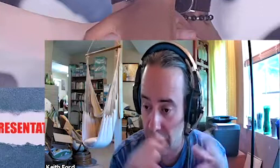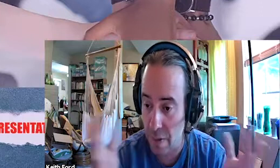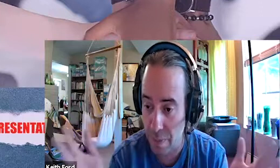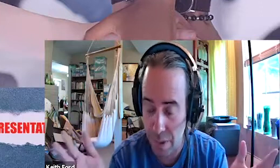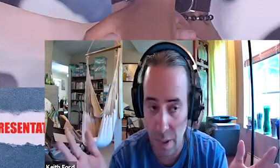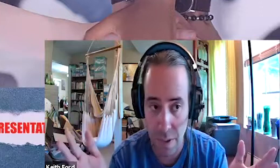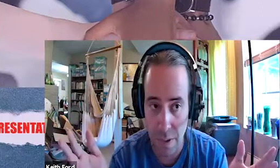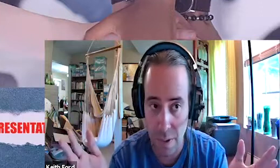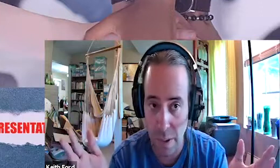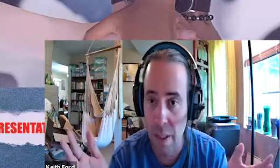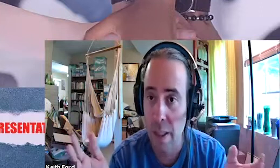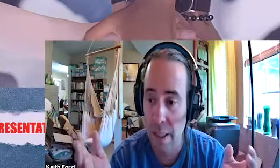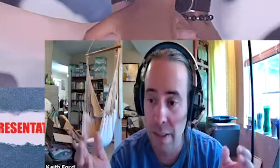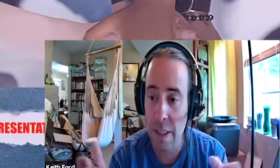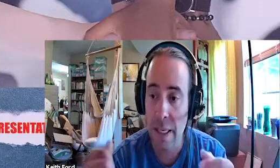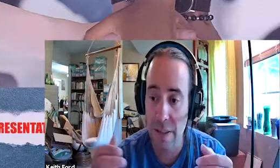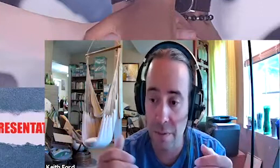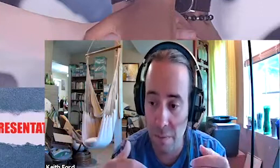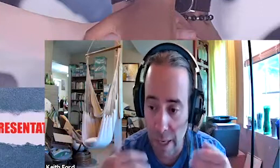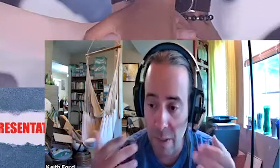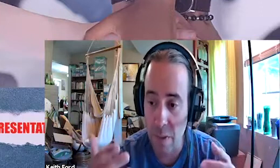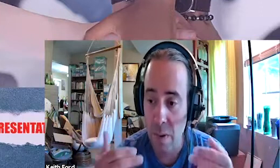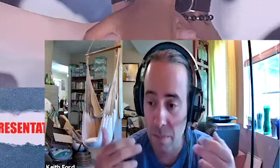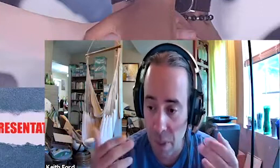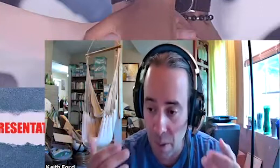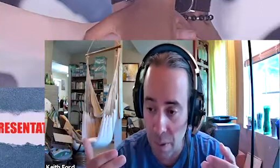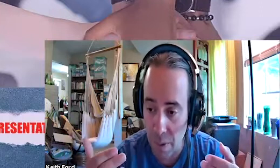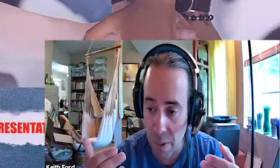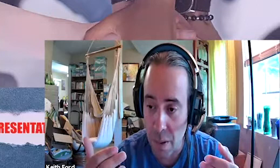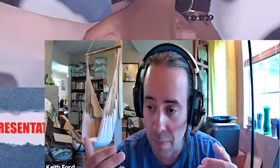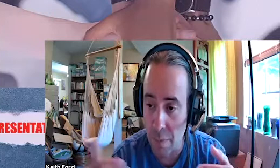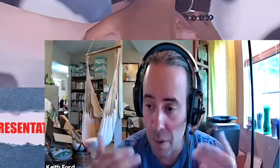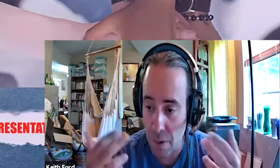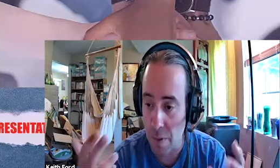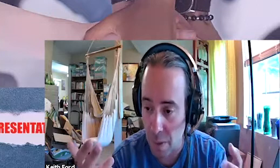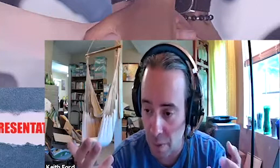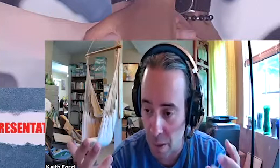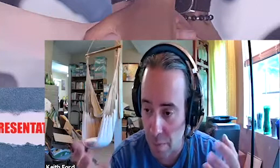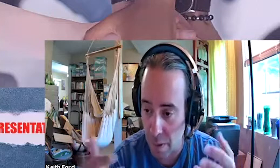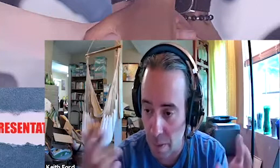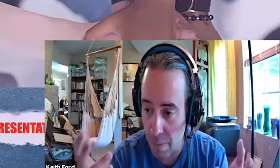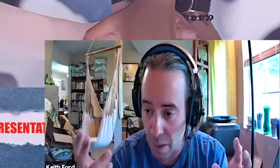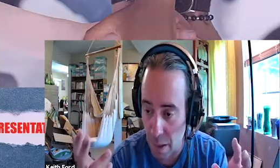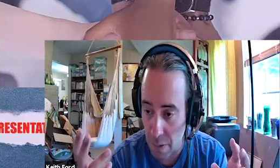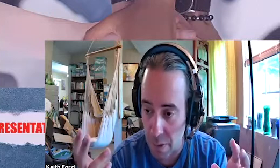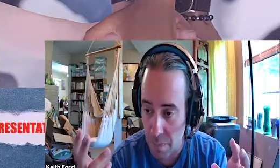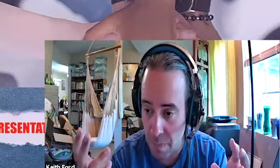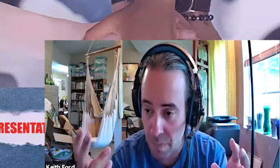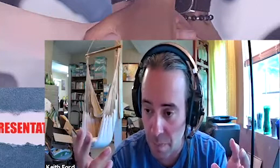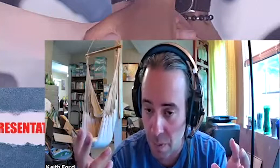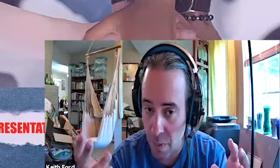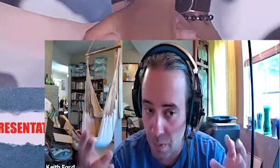within State Center Community College District, is as a vital component of the functioning of the